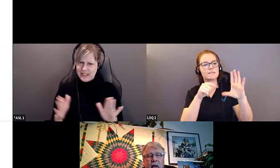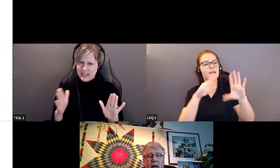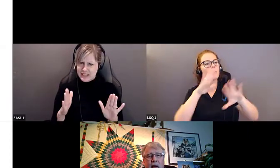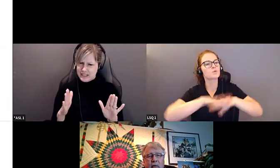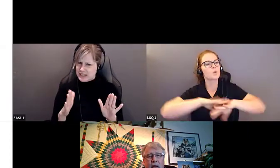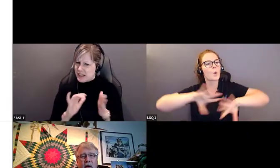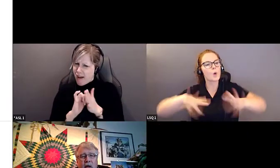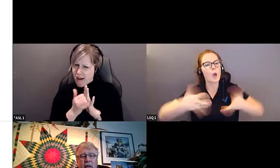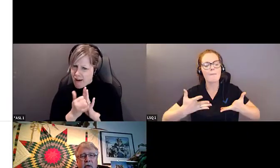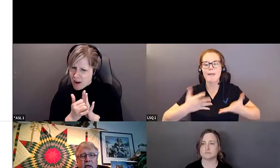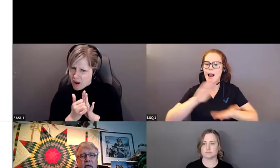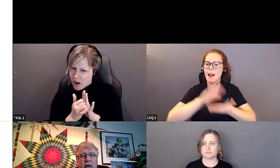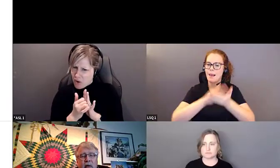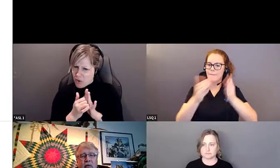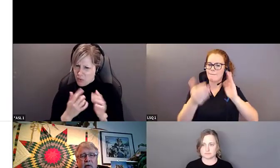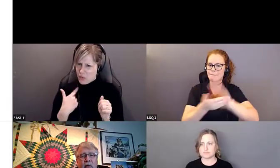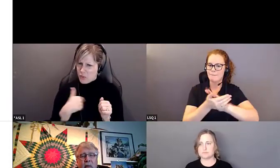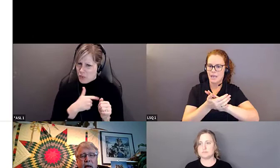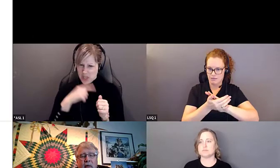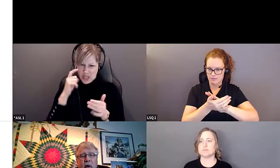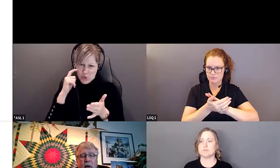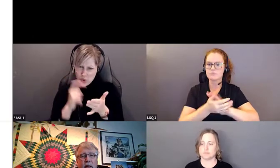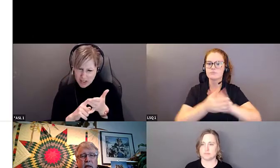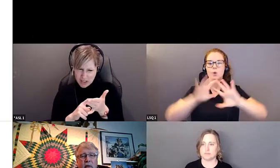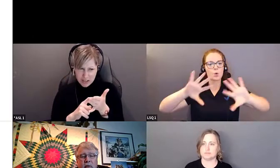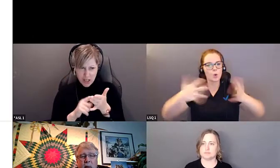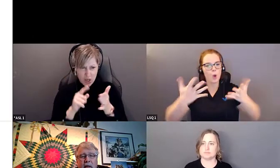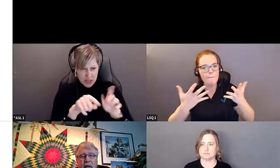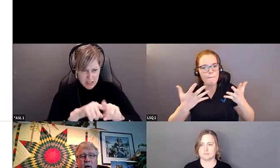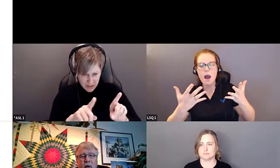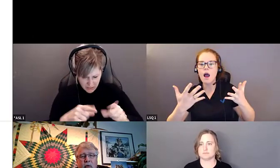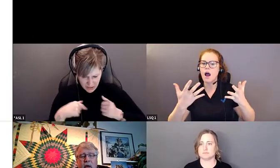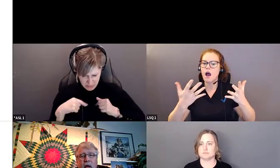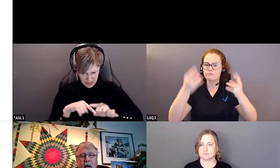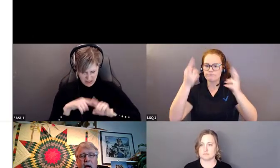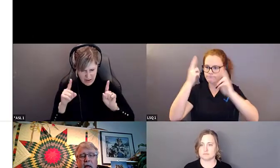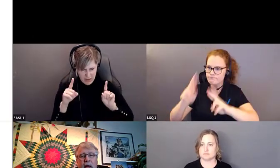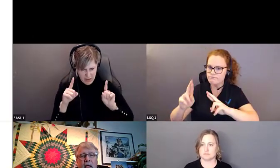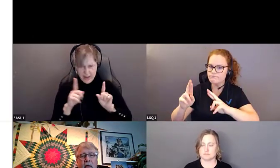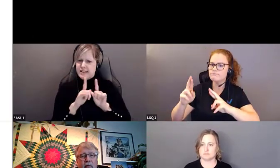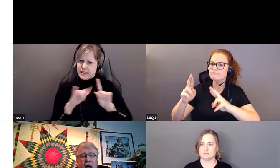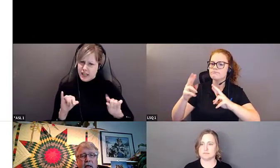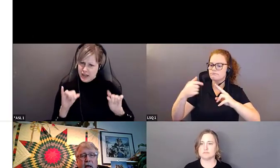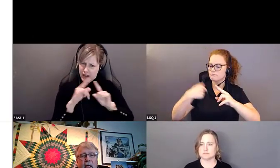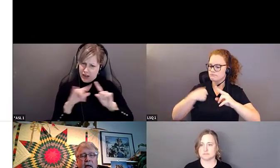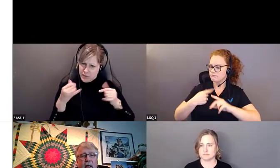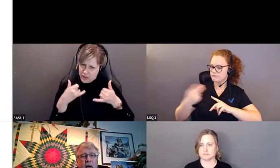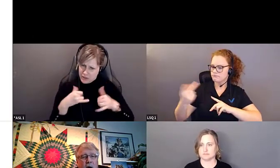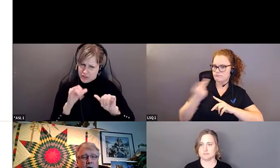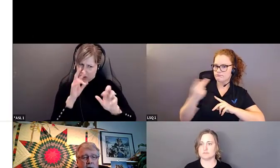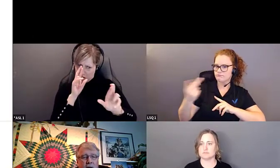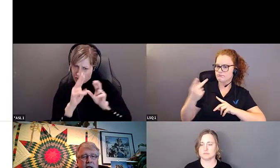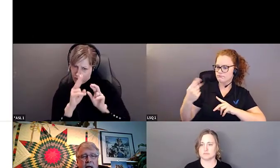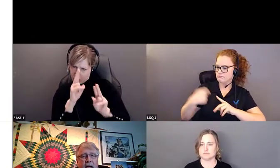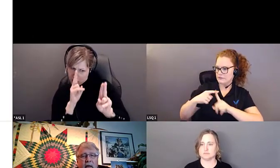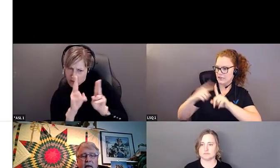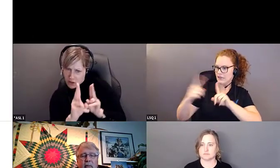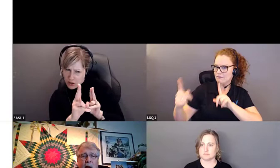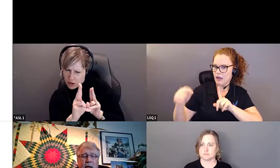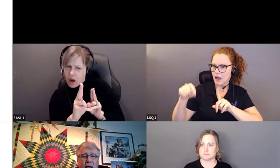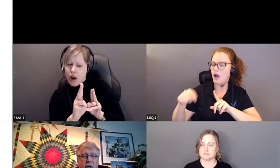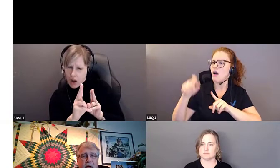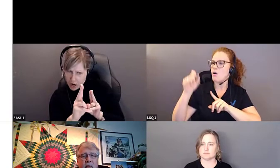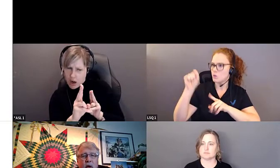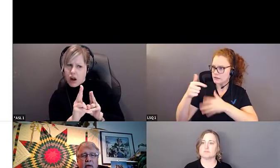place of acknowledging the differences that we have, honoring and respecting those, and then finding underneath that